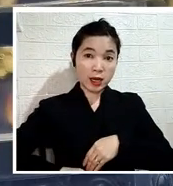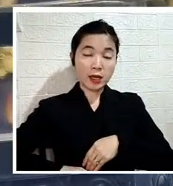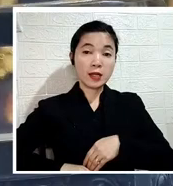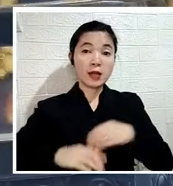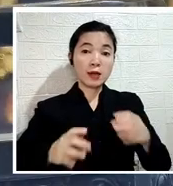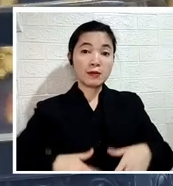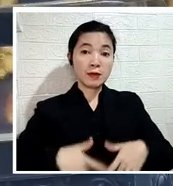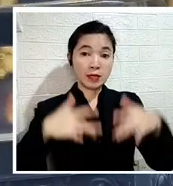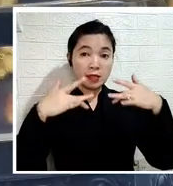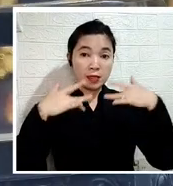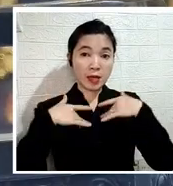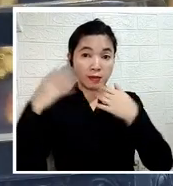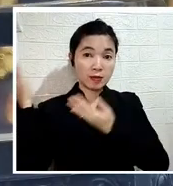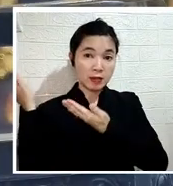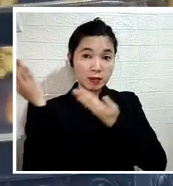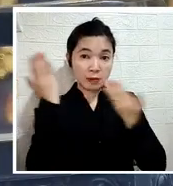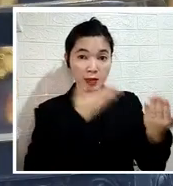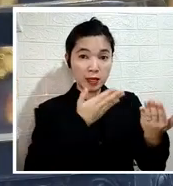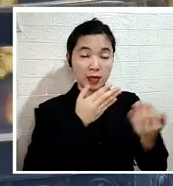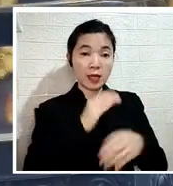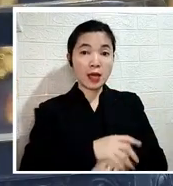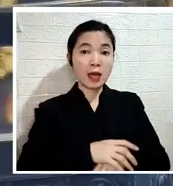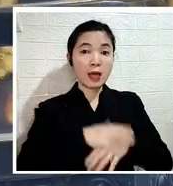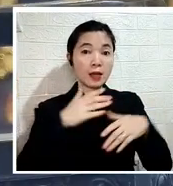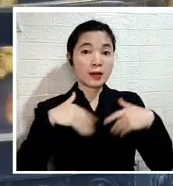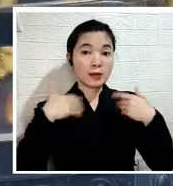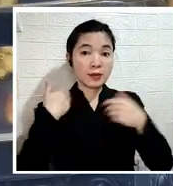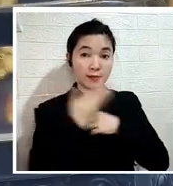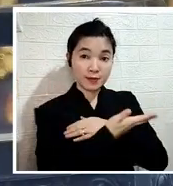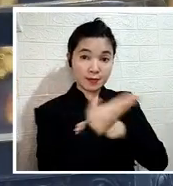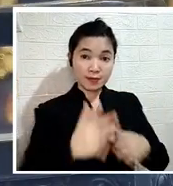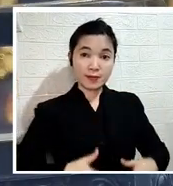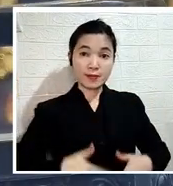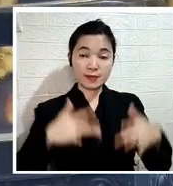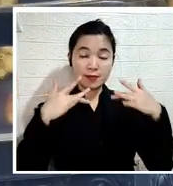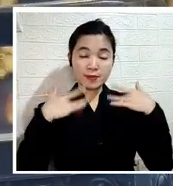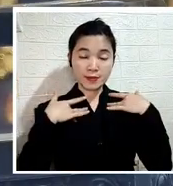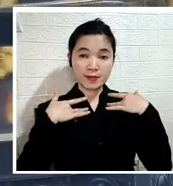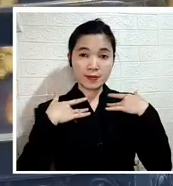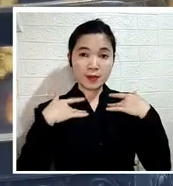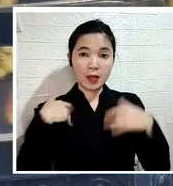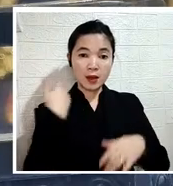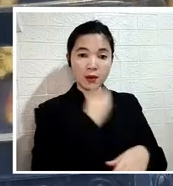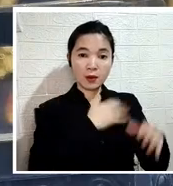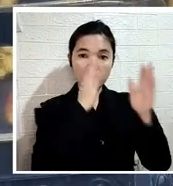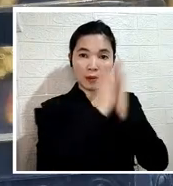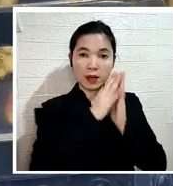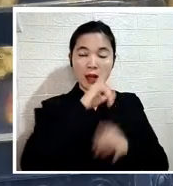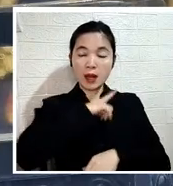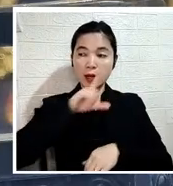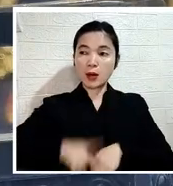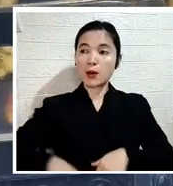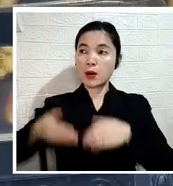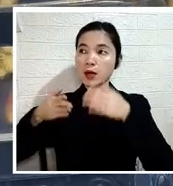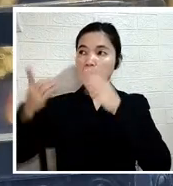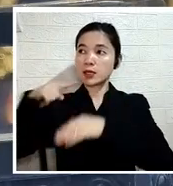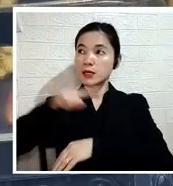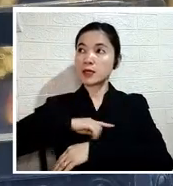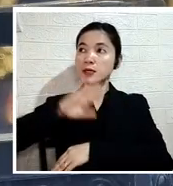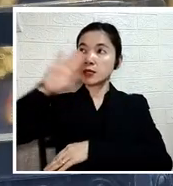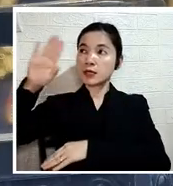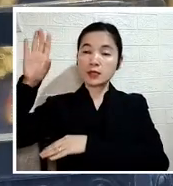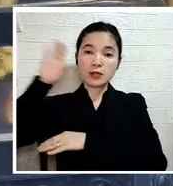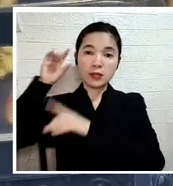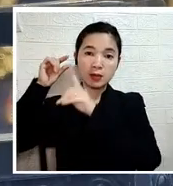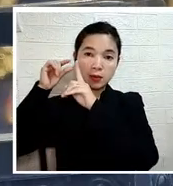who brings youthfulness to their lives, we pray. Lord, let us listen to your word. That you